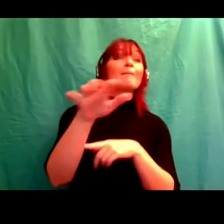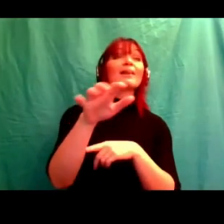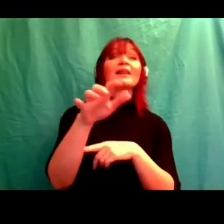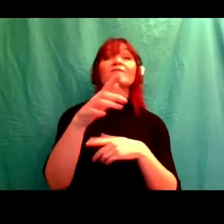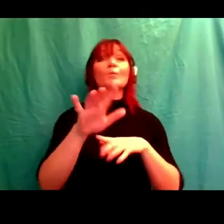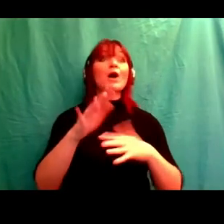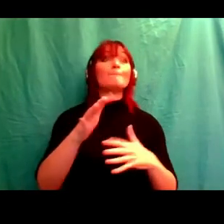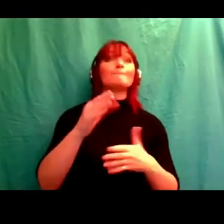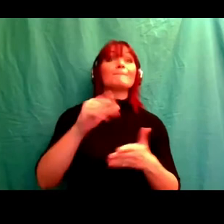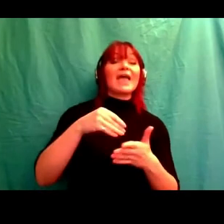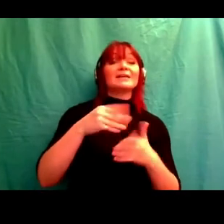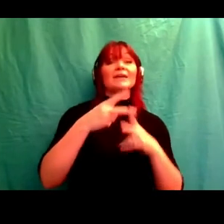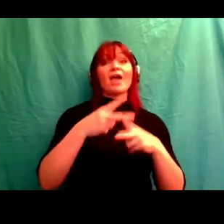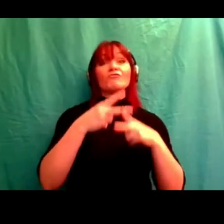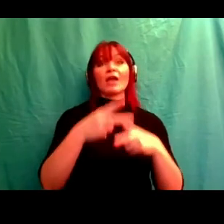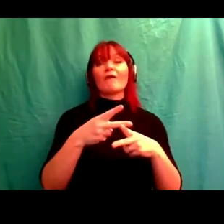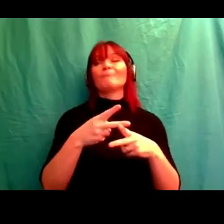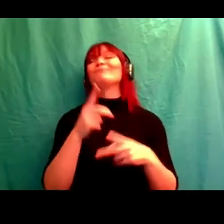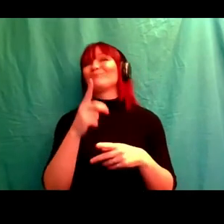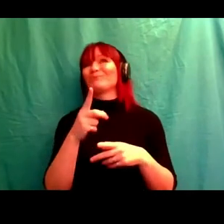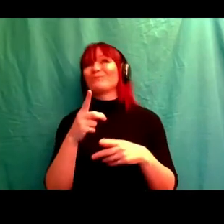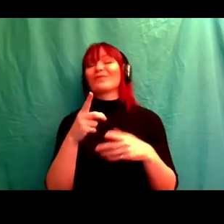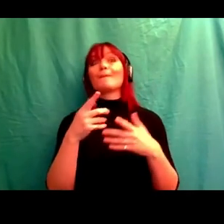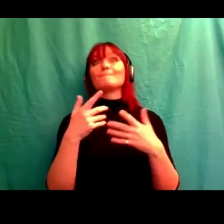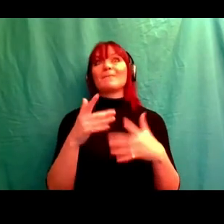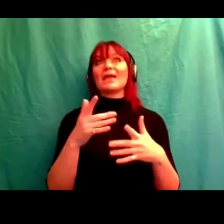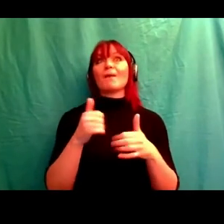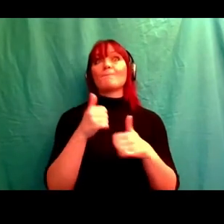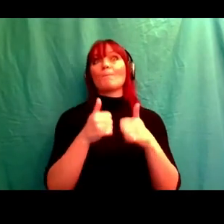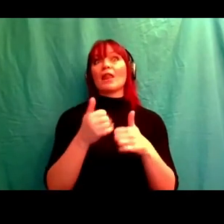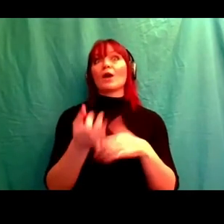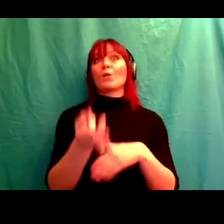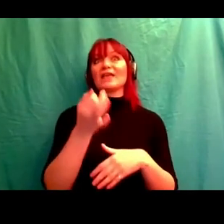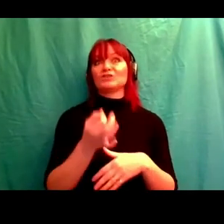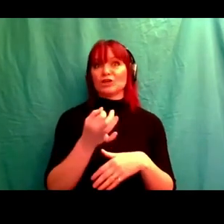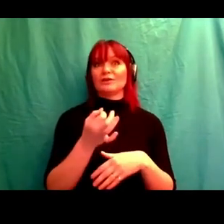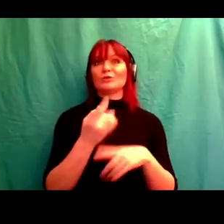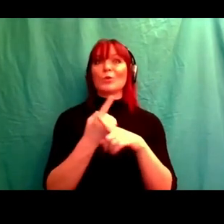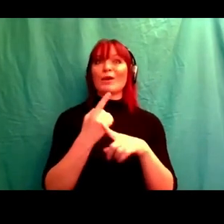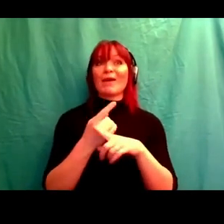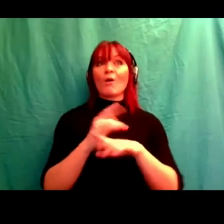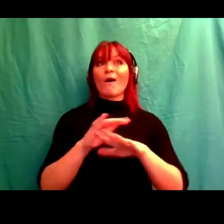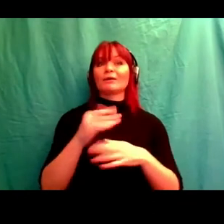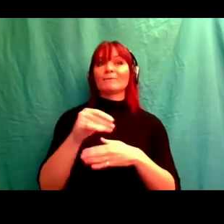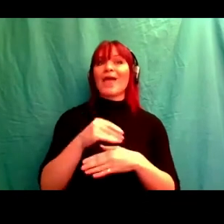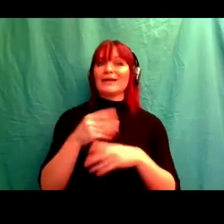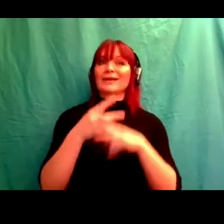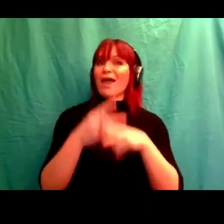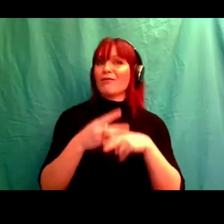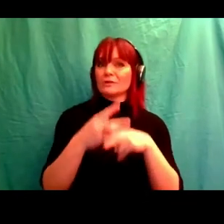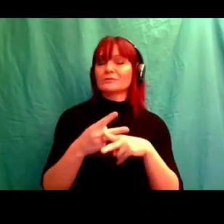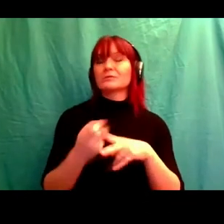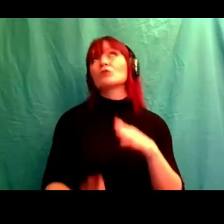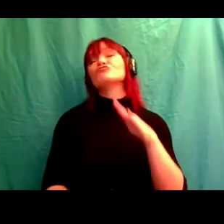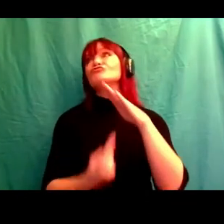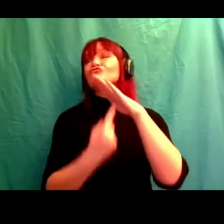carers, and we've had a very popular question from Allegra Lynch, particularly about unpaid carers and the crucial role they play in the health and social care